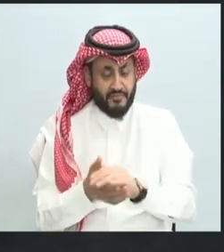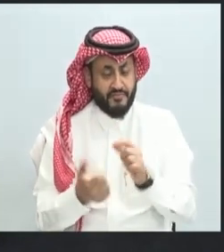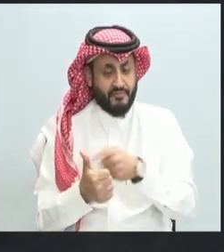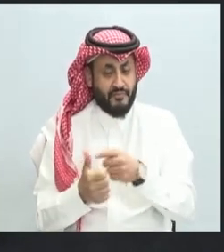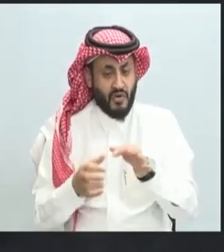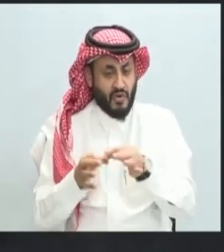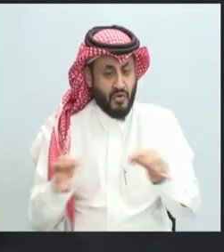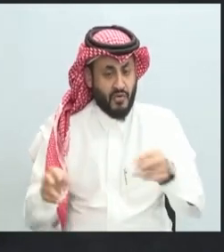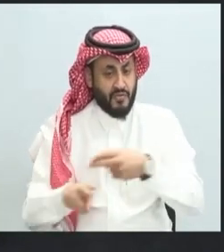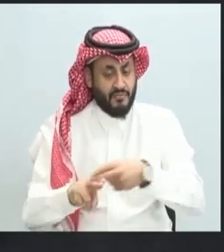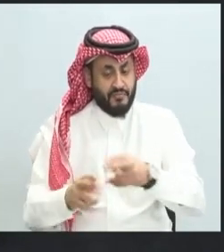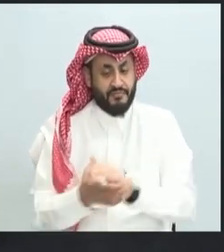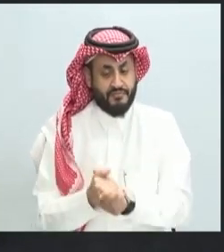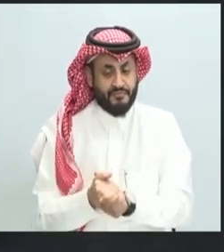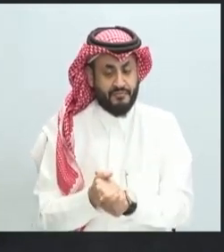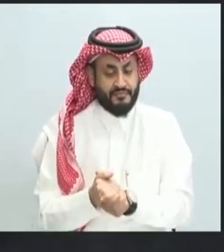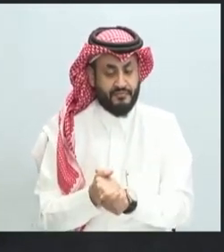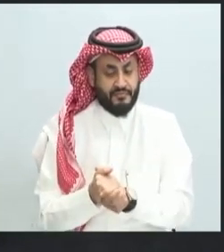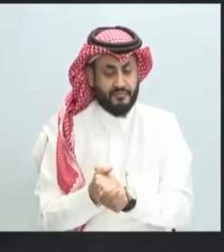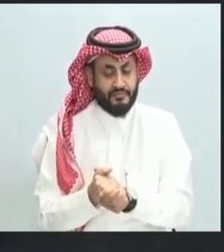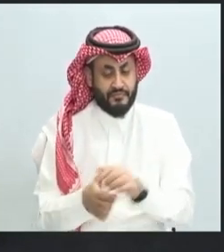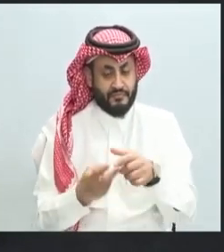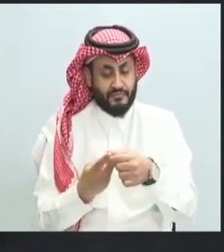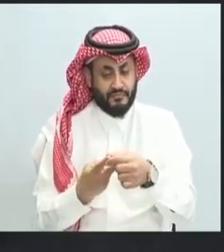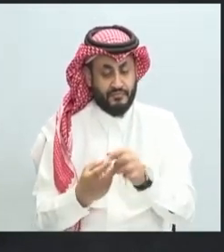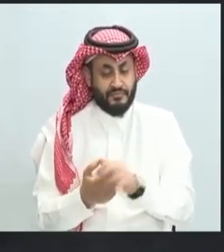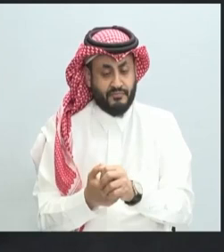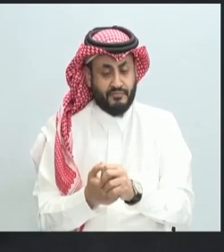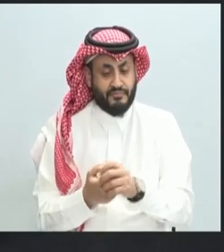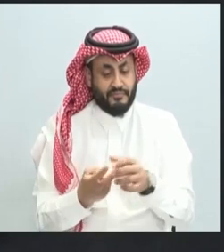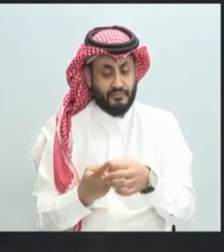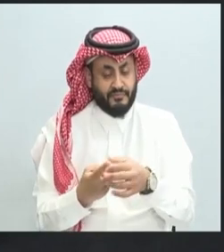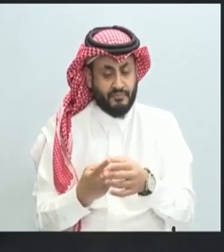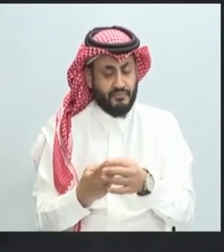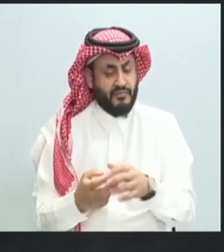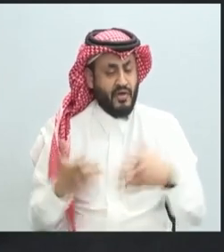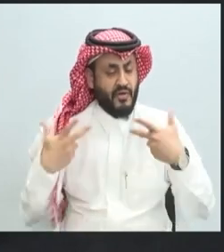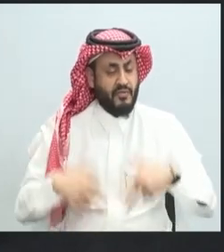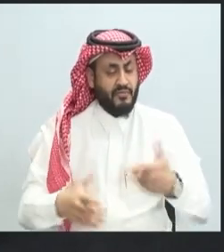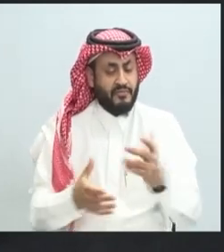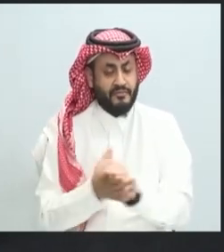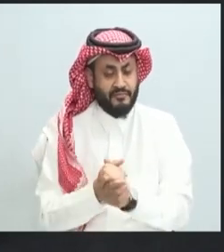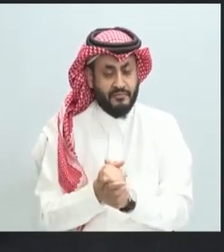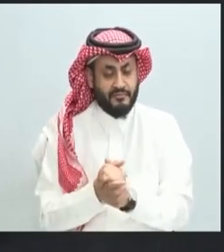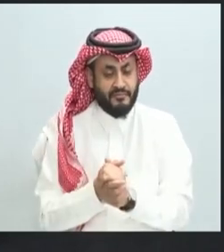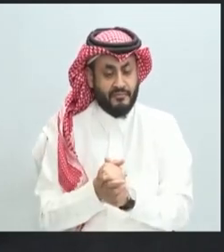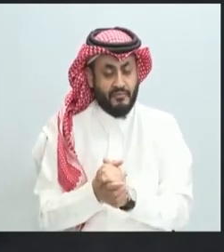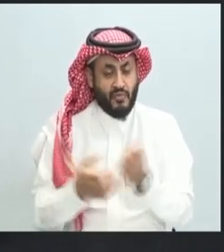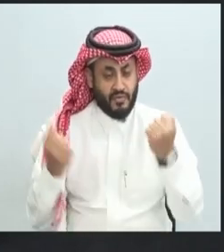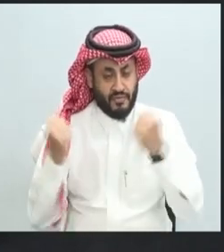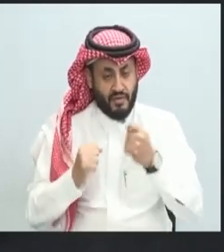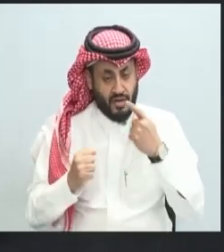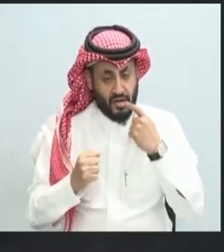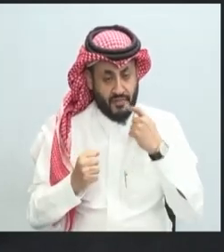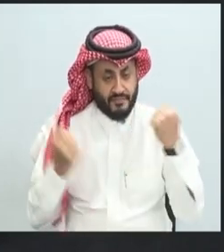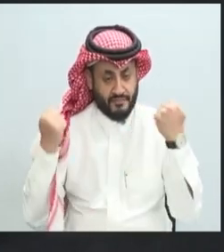has long brown hair and brown eyes. Also, we describe what is she wearing. We said that she is